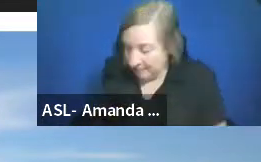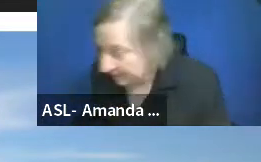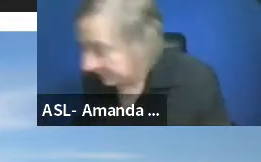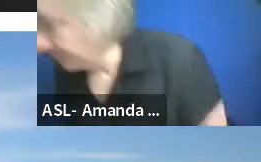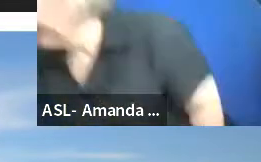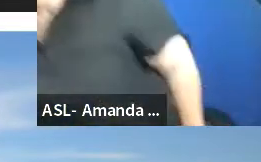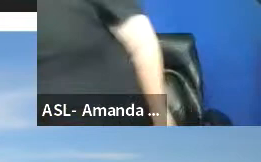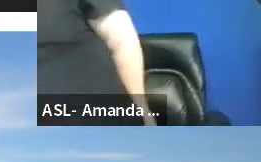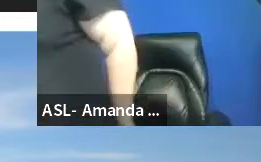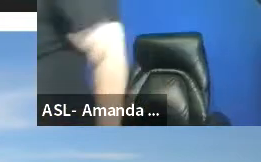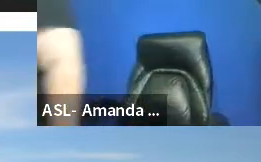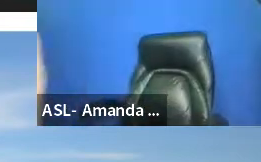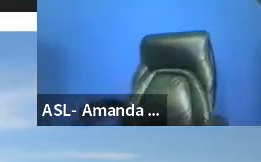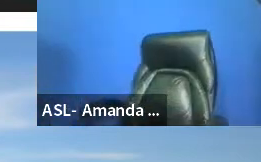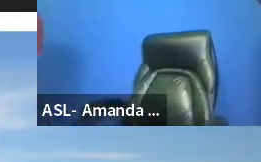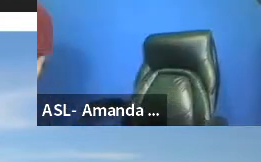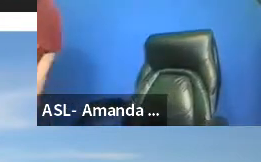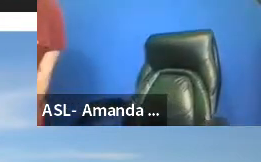please.